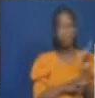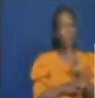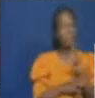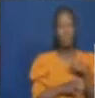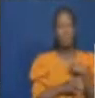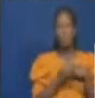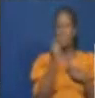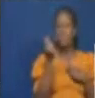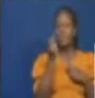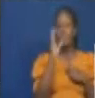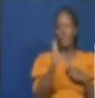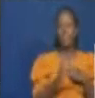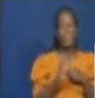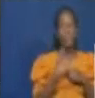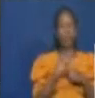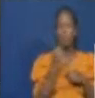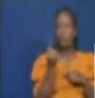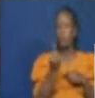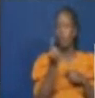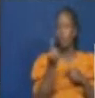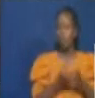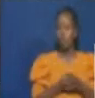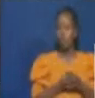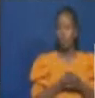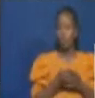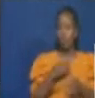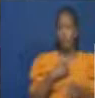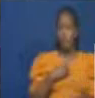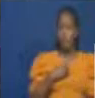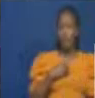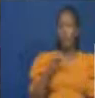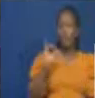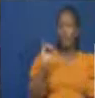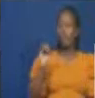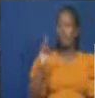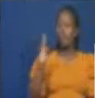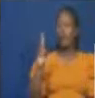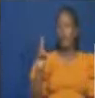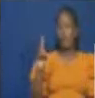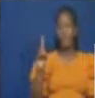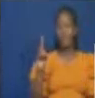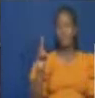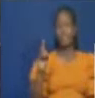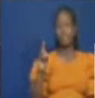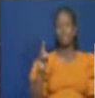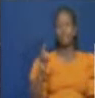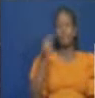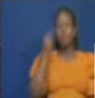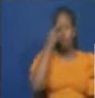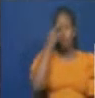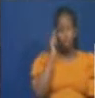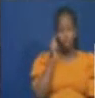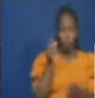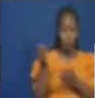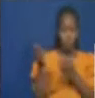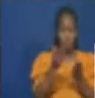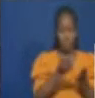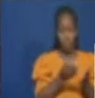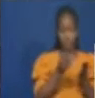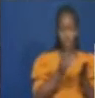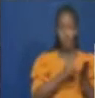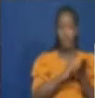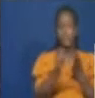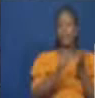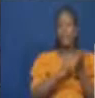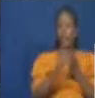You have your national ID card? Yes, Chair. You'll furnish the original with the clerk's team, and